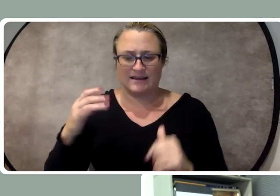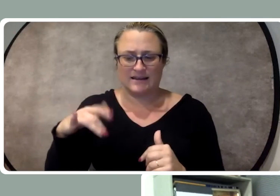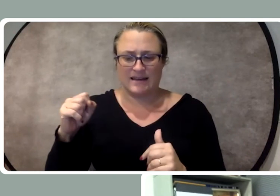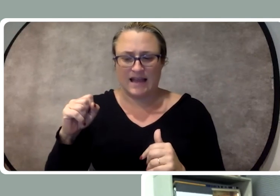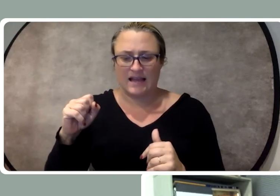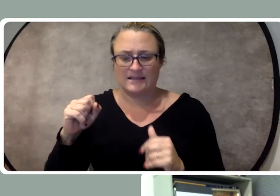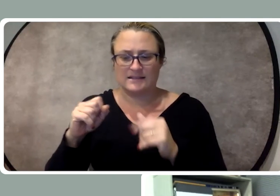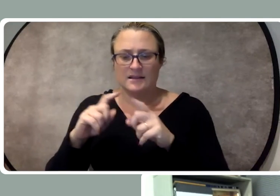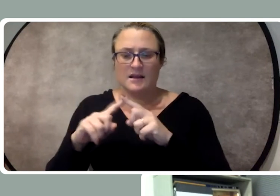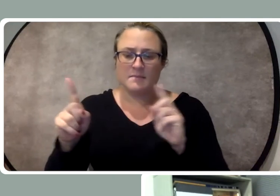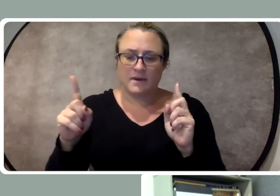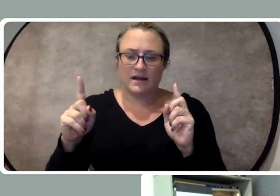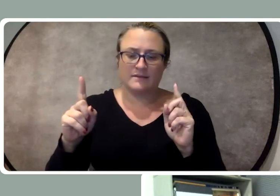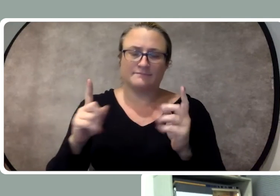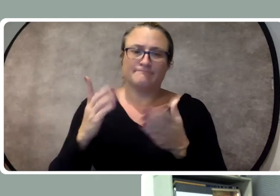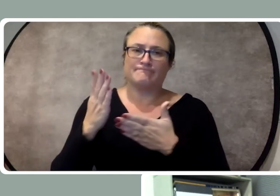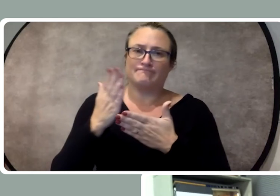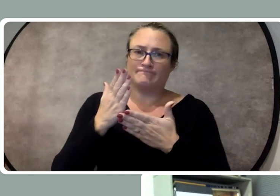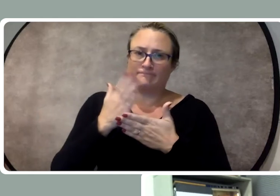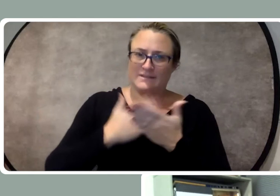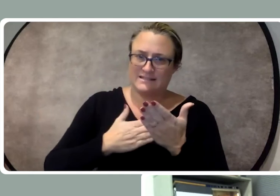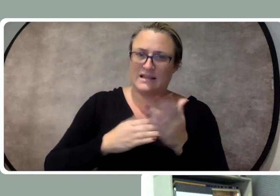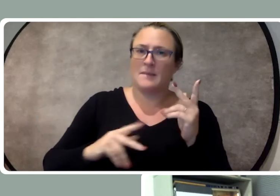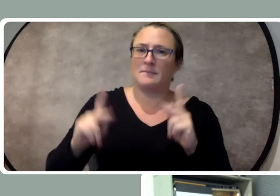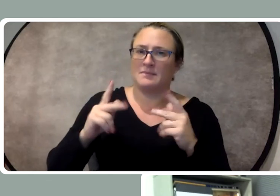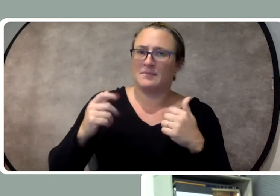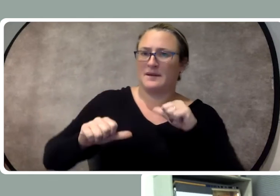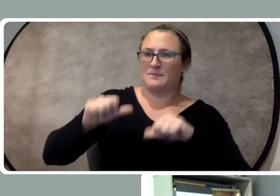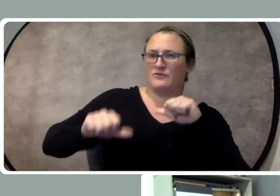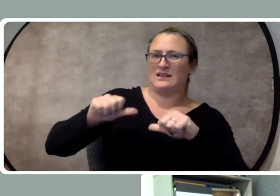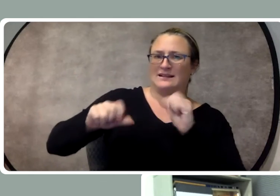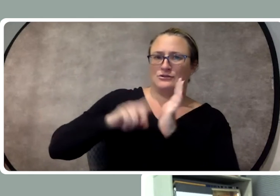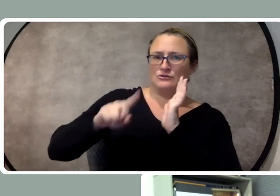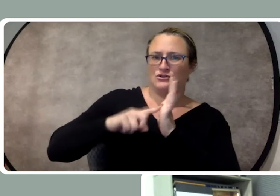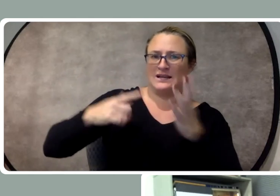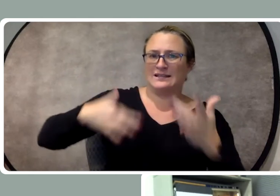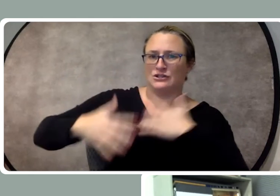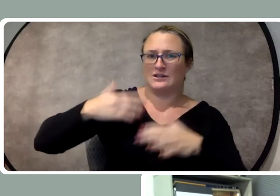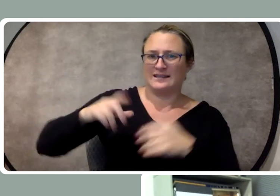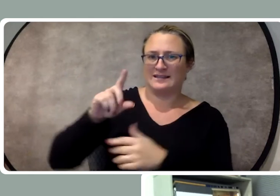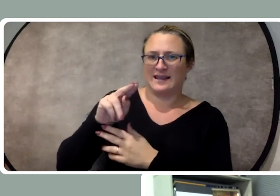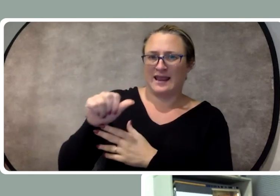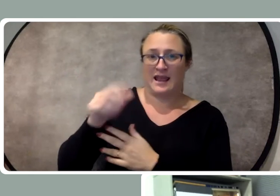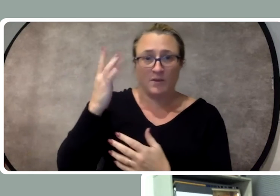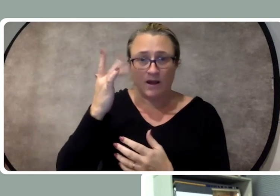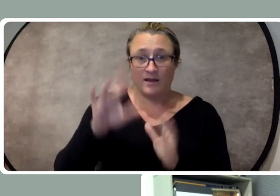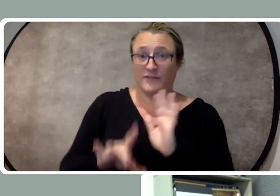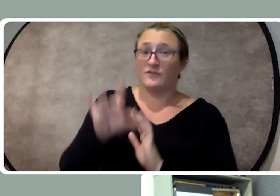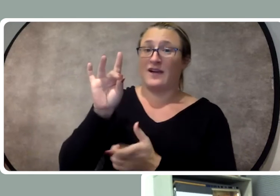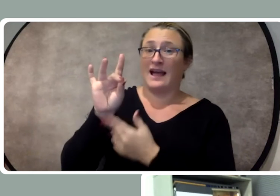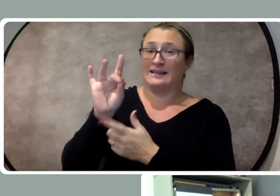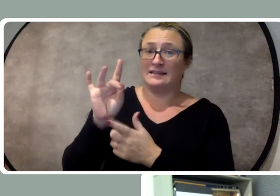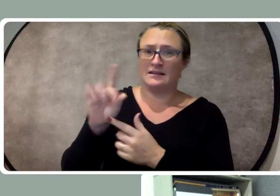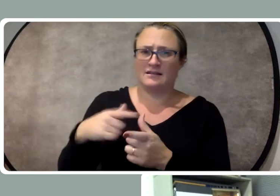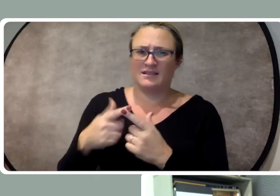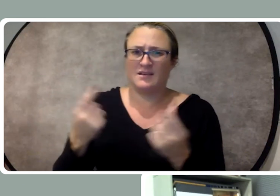be reluctant to check circulating DNA in this circumstance, because if you find it, what do you do about